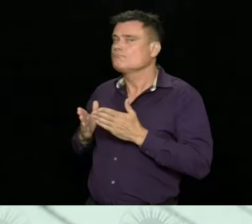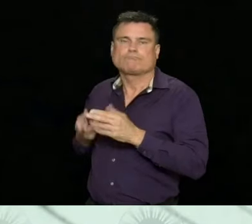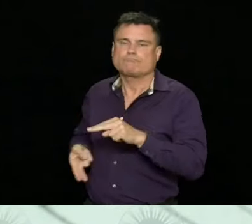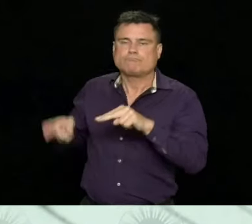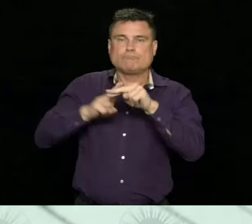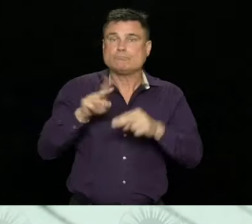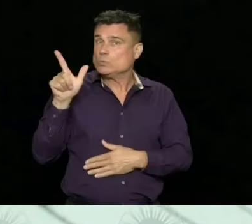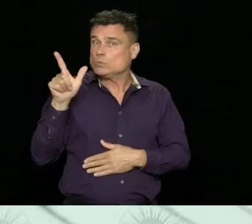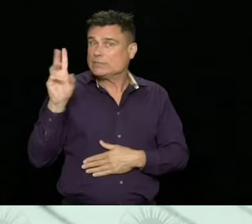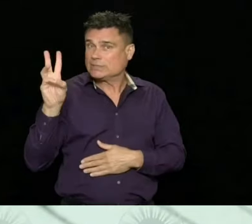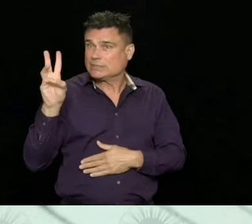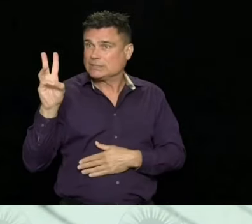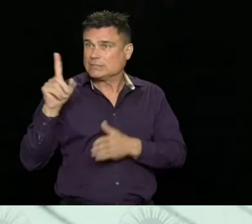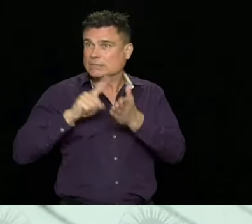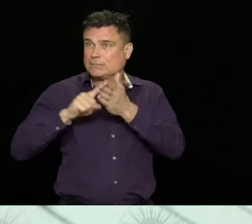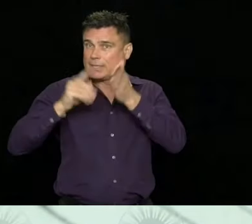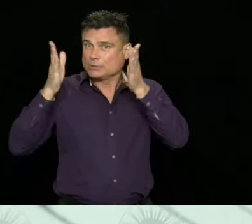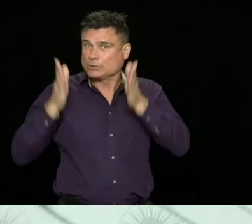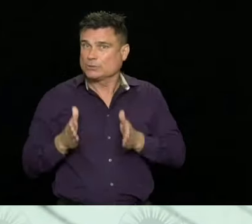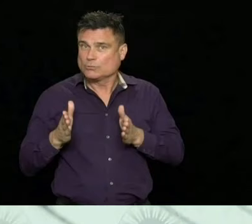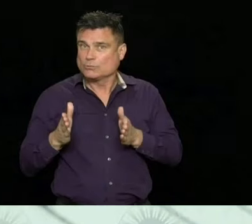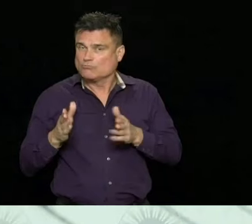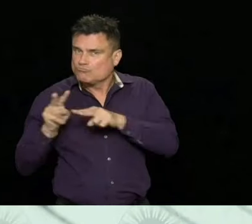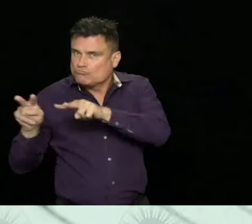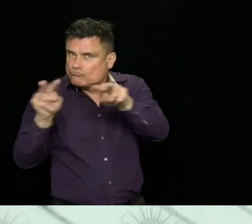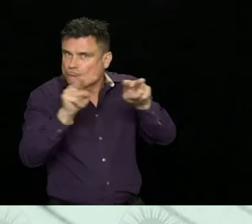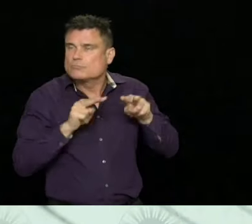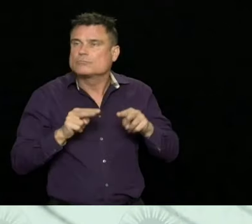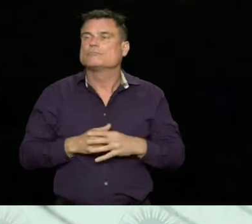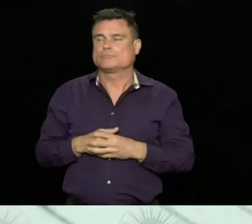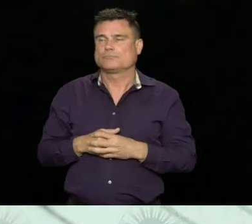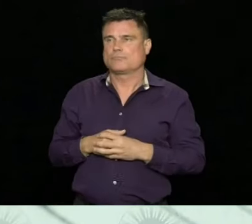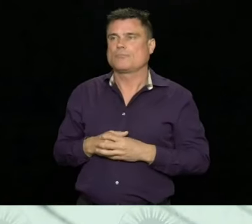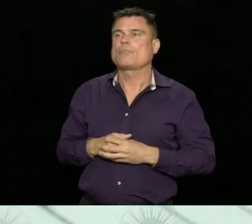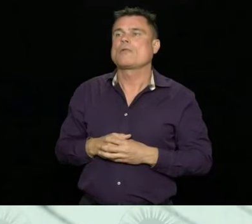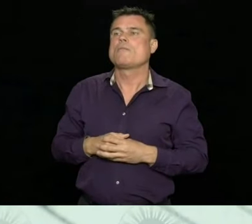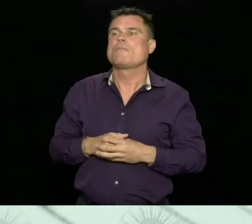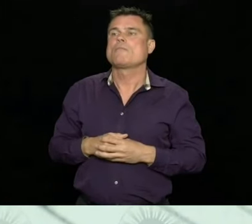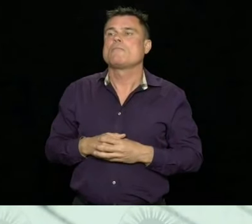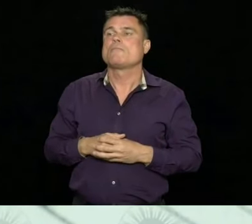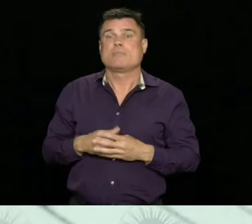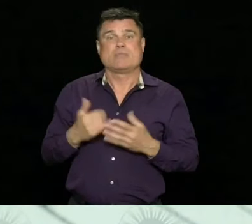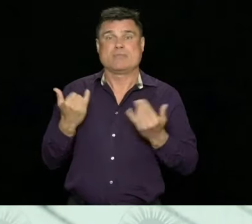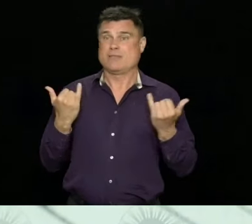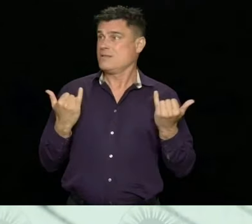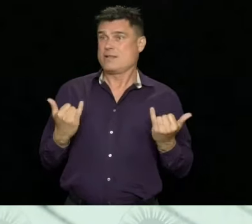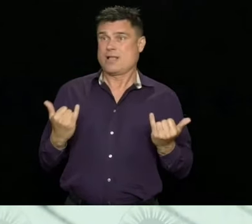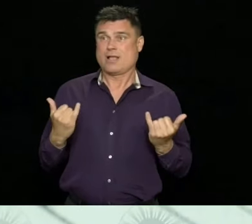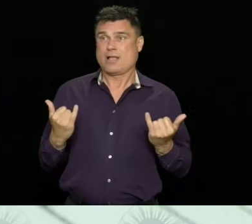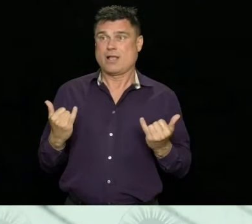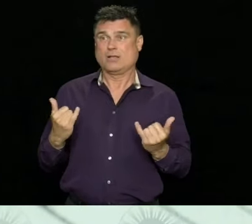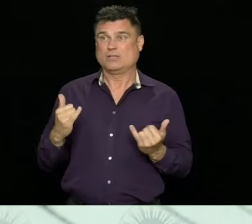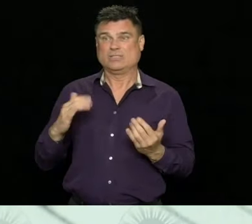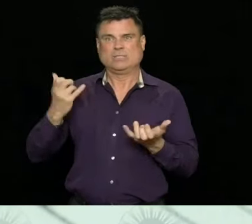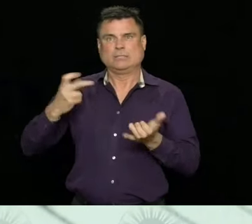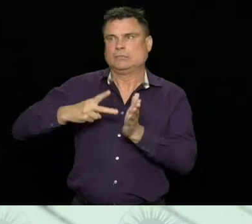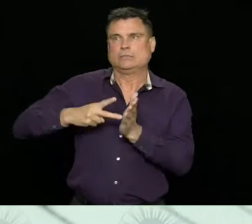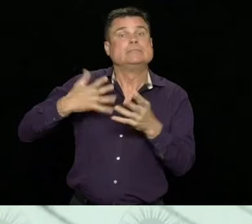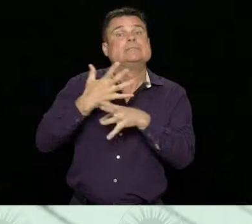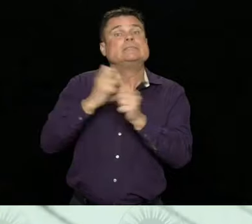It's also why they have more than doubled safety inspections during the past few